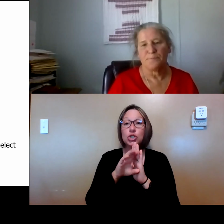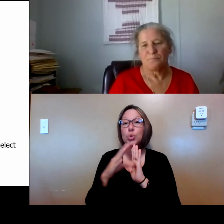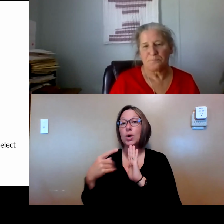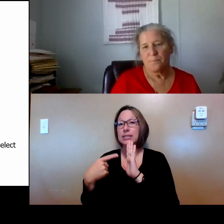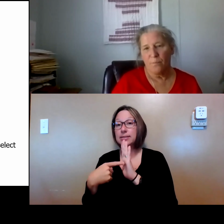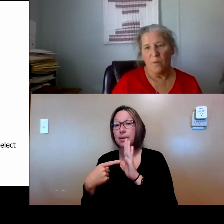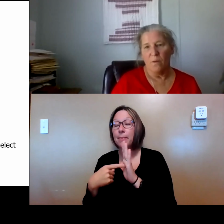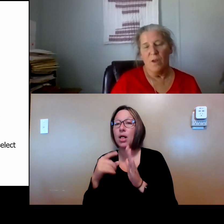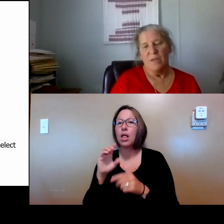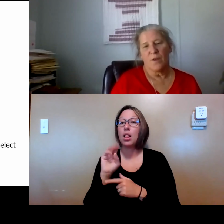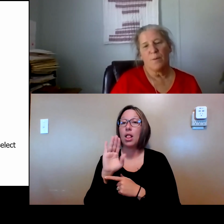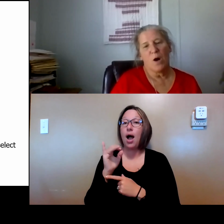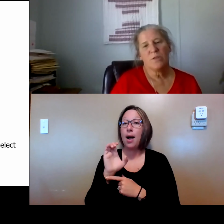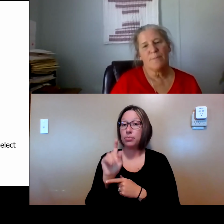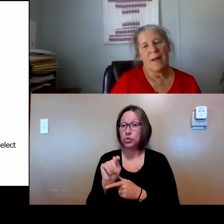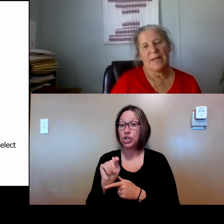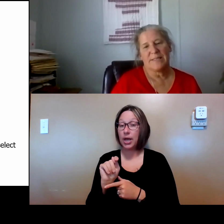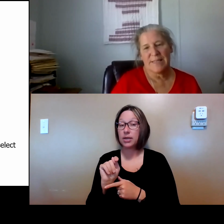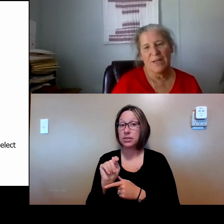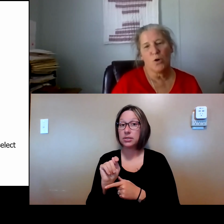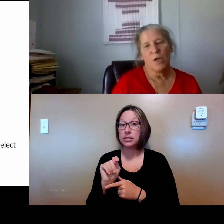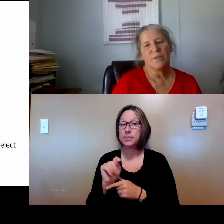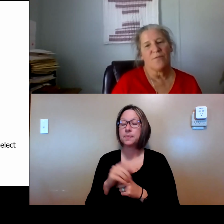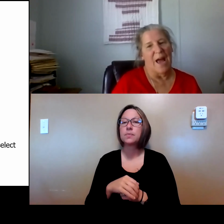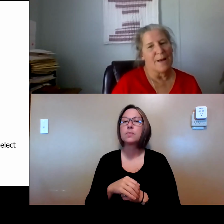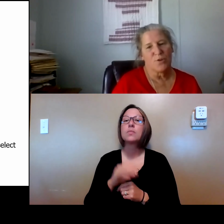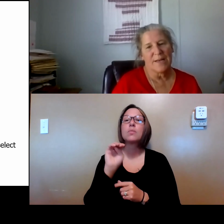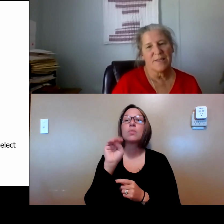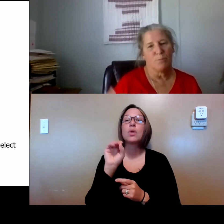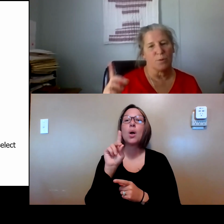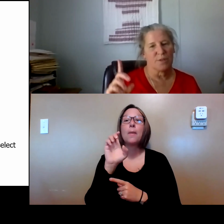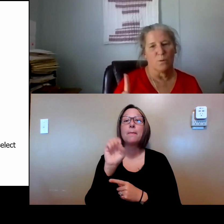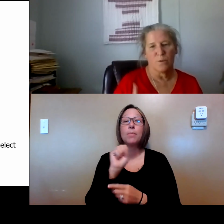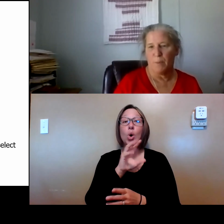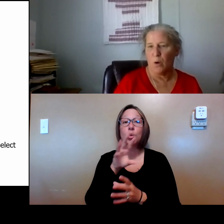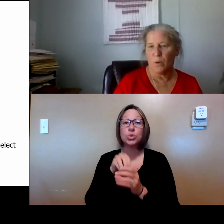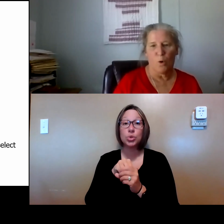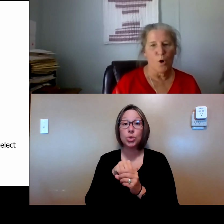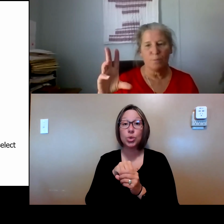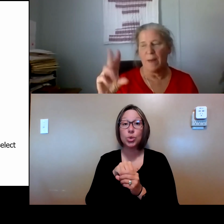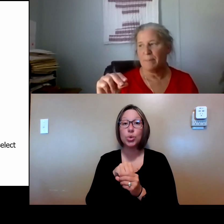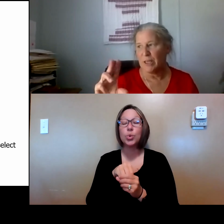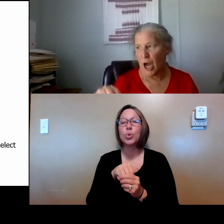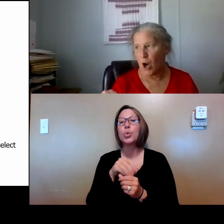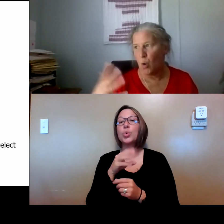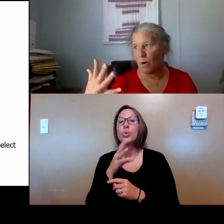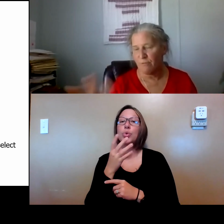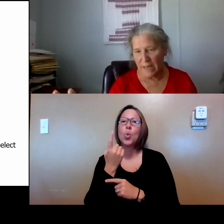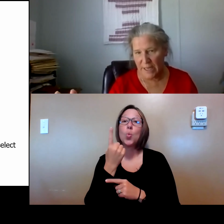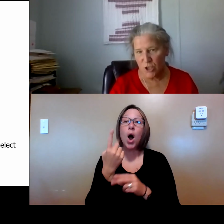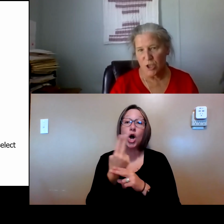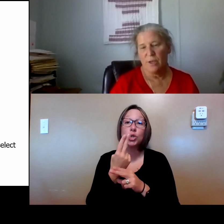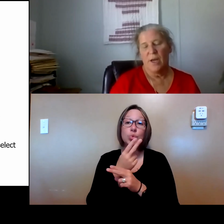object. So the modes may be single use of abstract symbols. So spoken word, maybe no